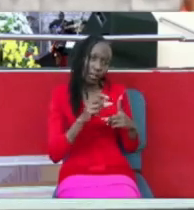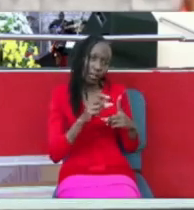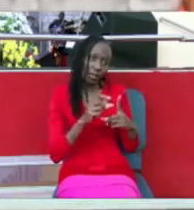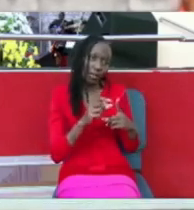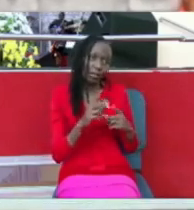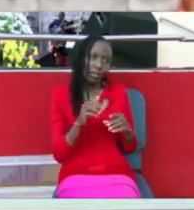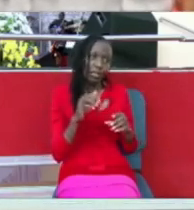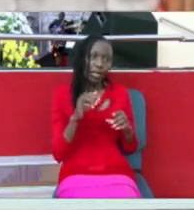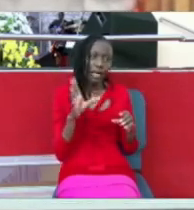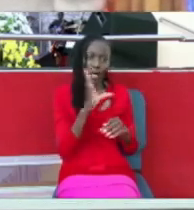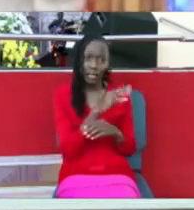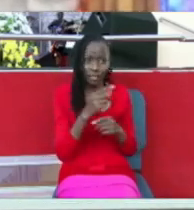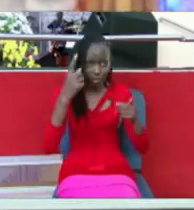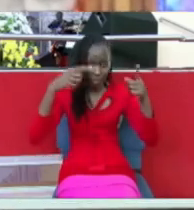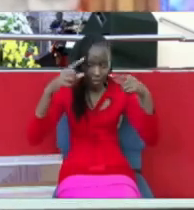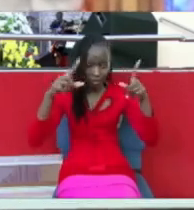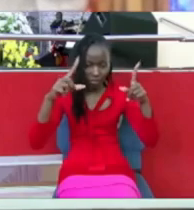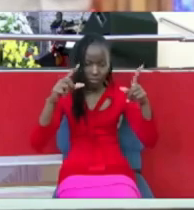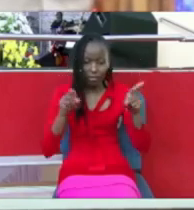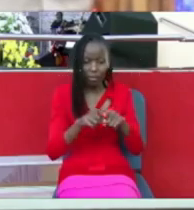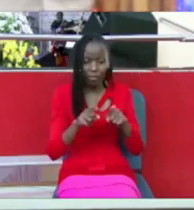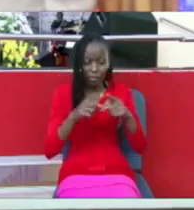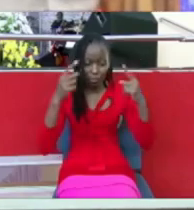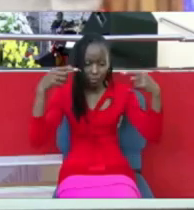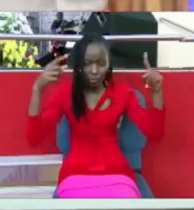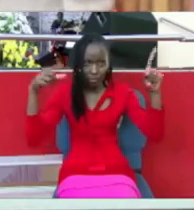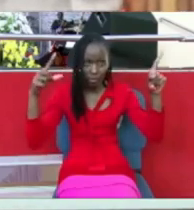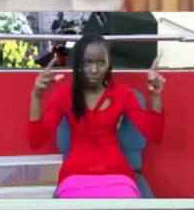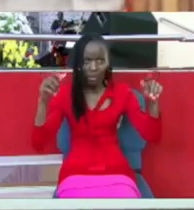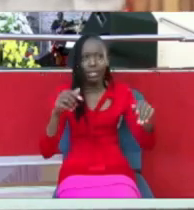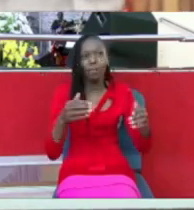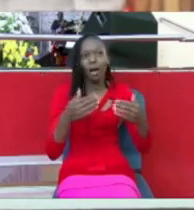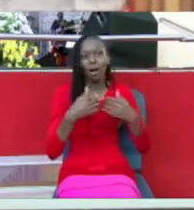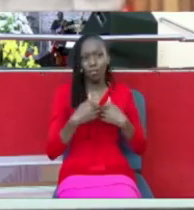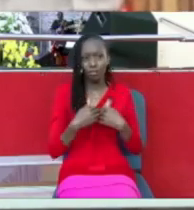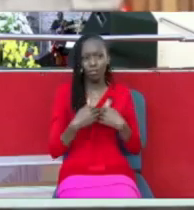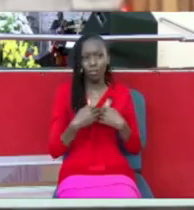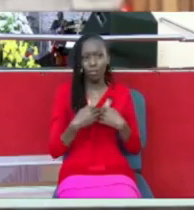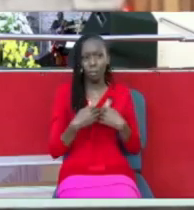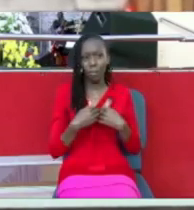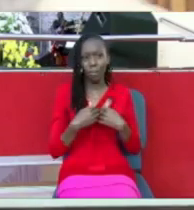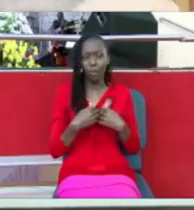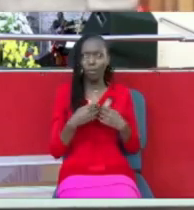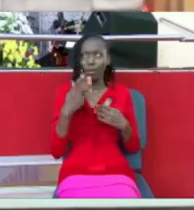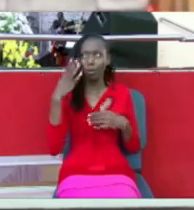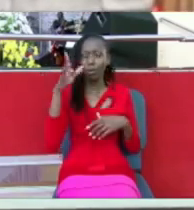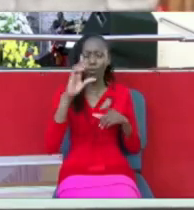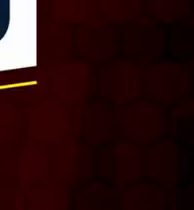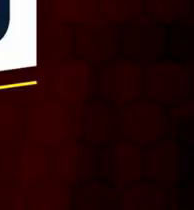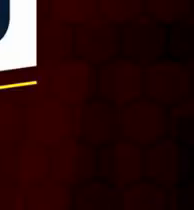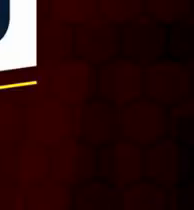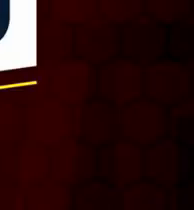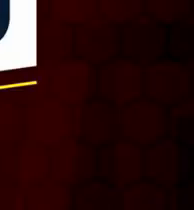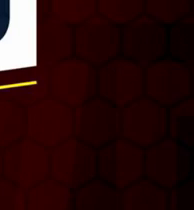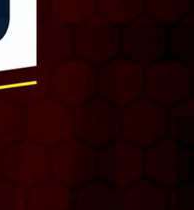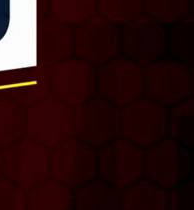become your portion. Fanisi na ushindi. Because you will know to do wherever uwe you are. Wako. The Lord bless you. Bwana awabariki.